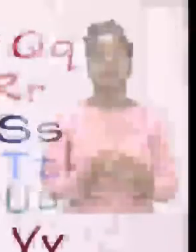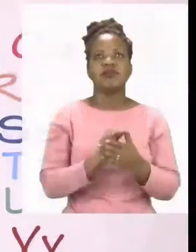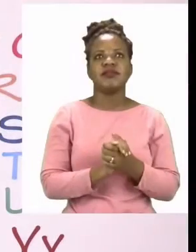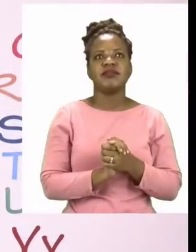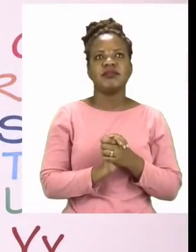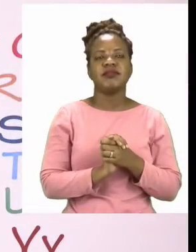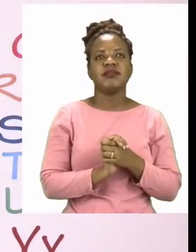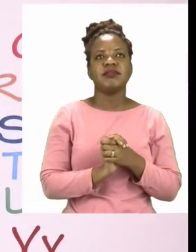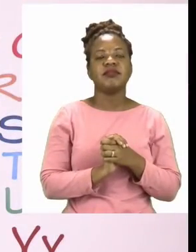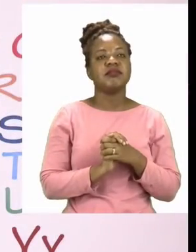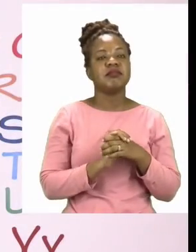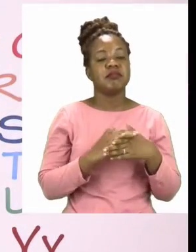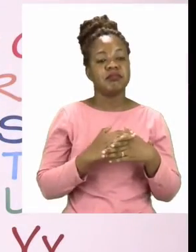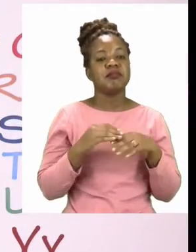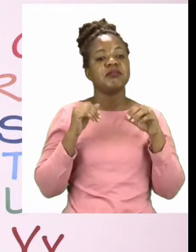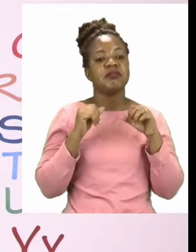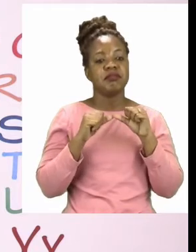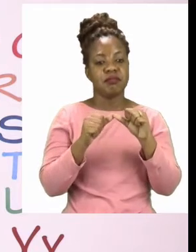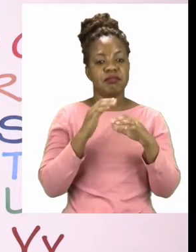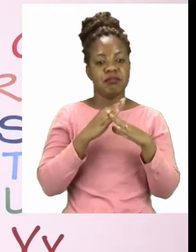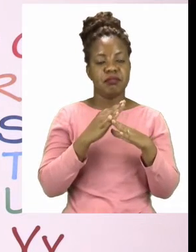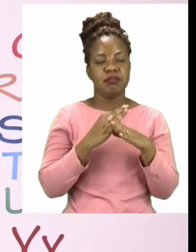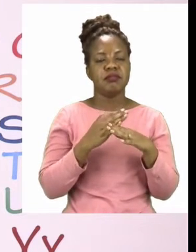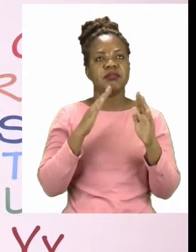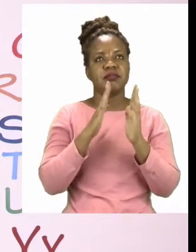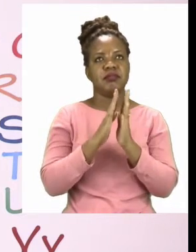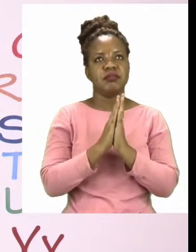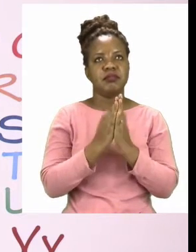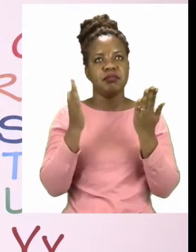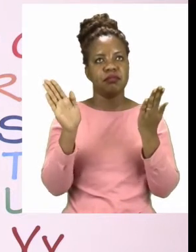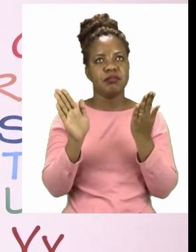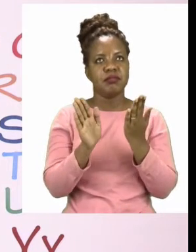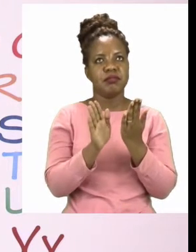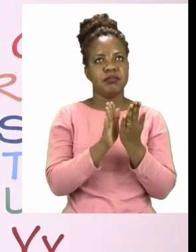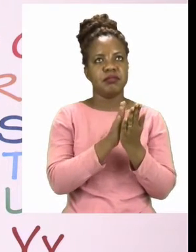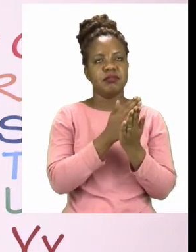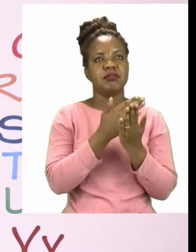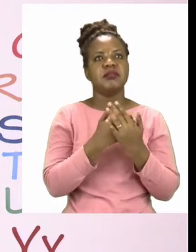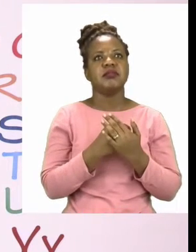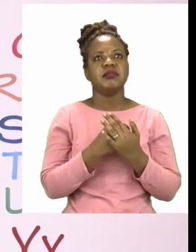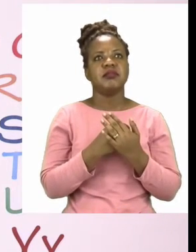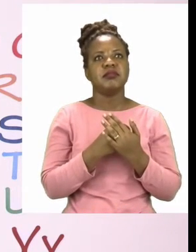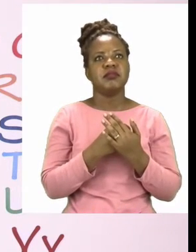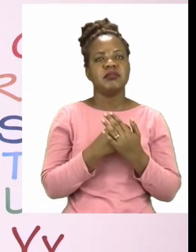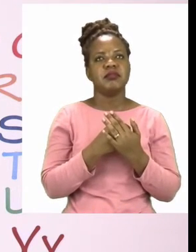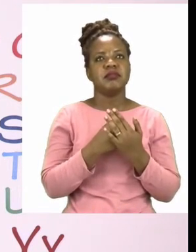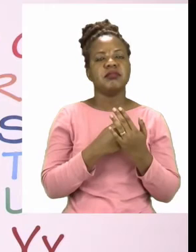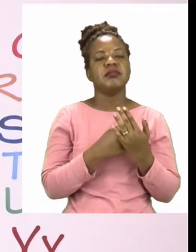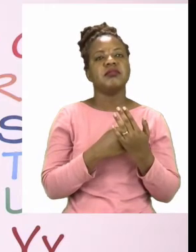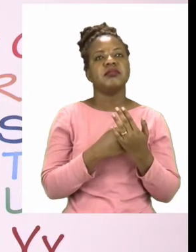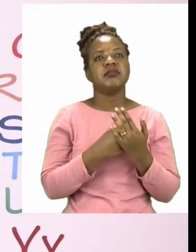For our exercise now, boys and girls, we're going to do 3 really good exercises on page